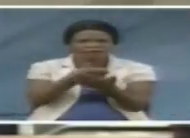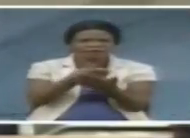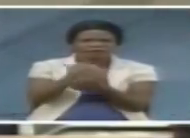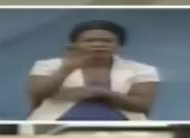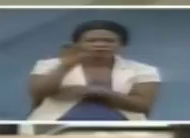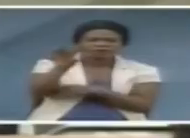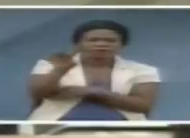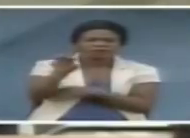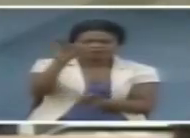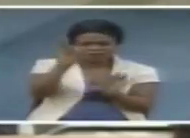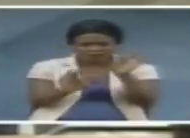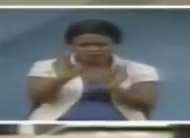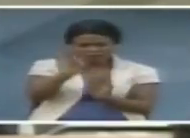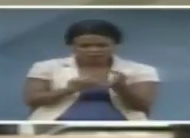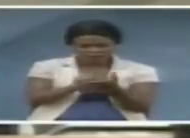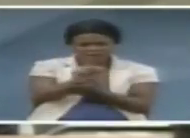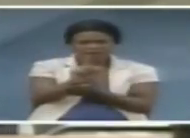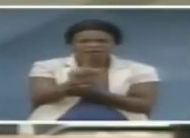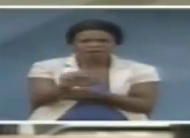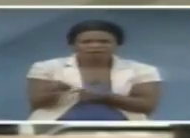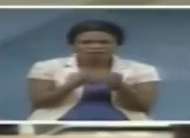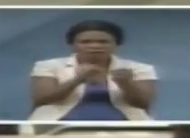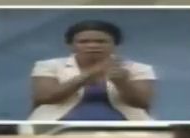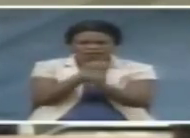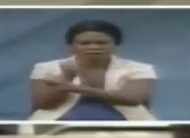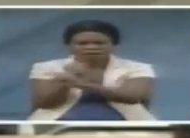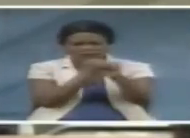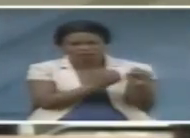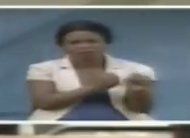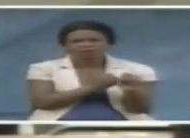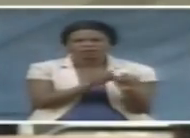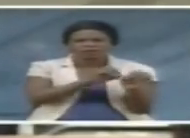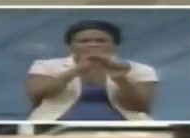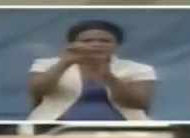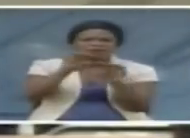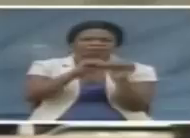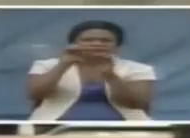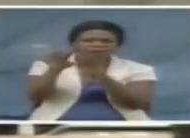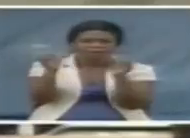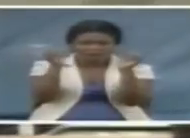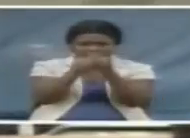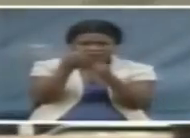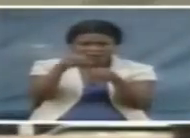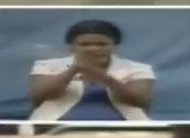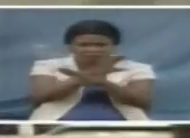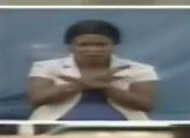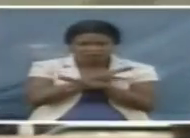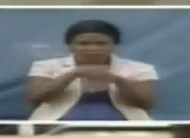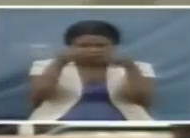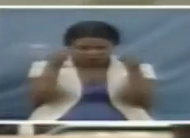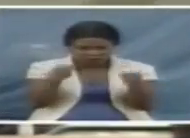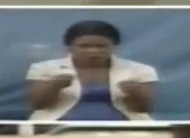regulation and supervision of the financial sector, modernization of payment systems, and the protection